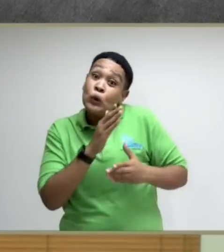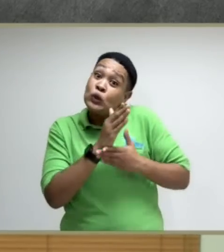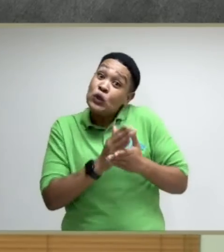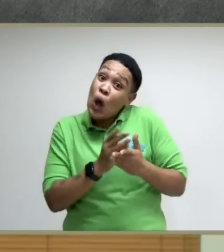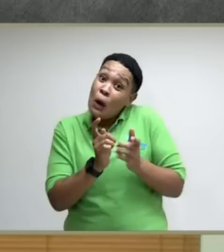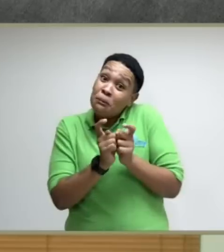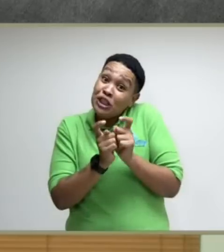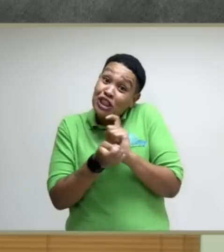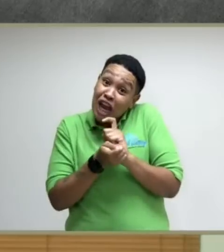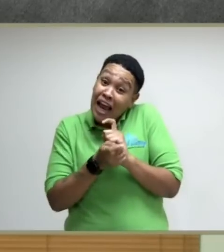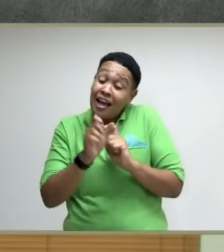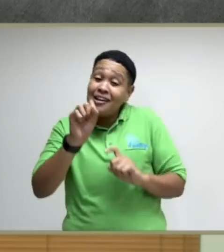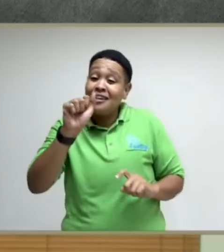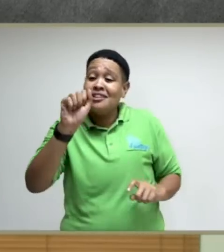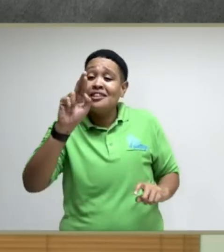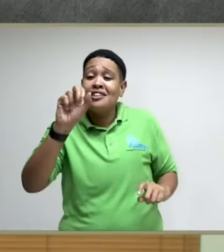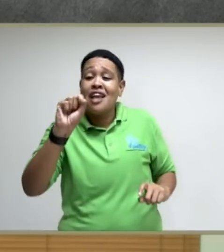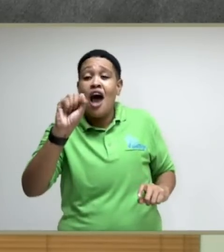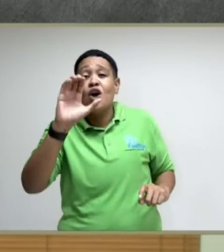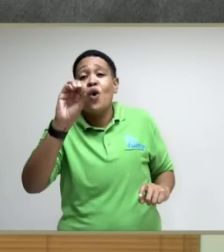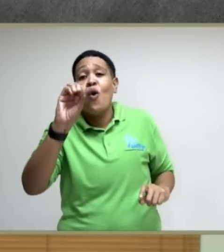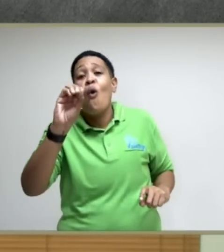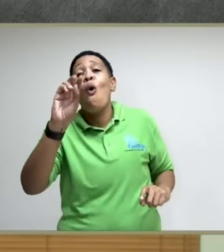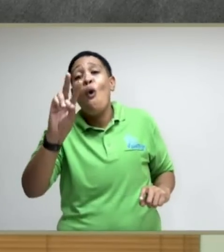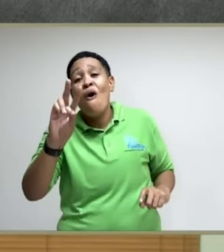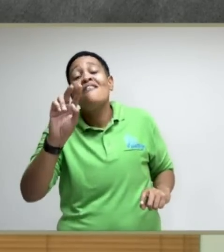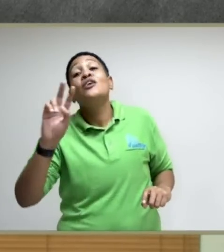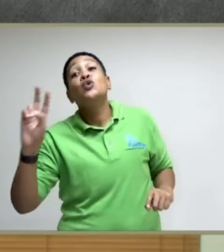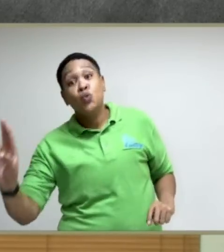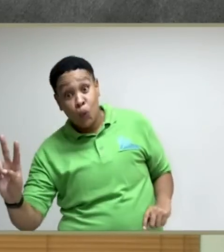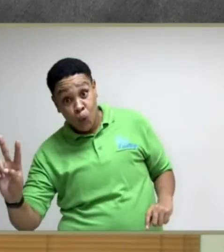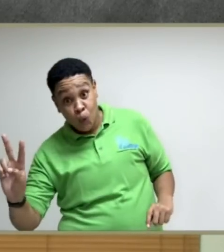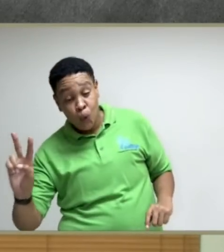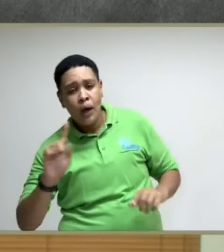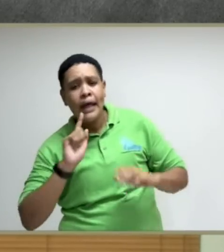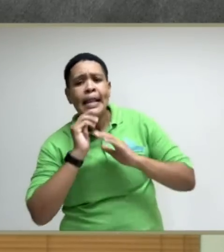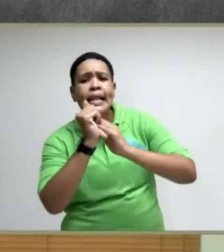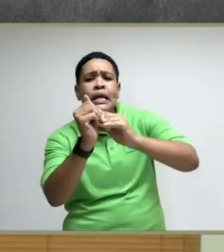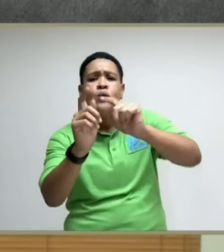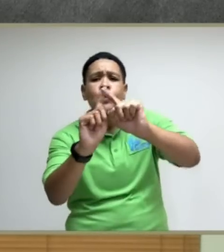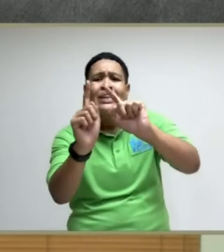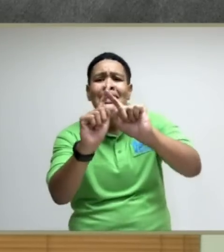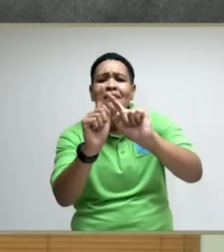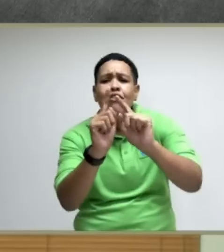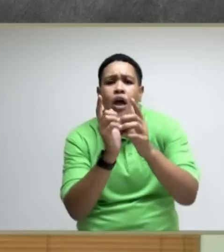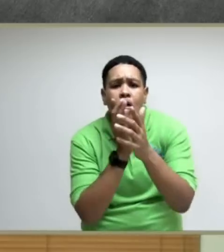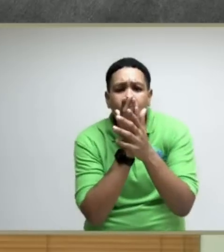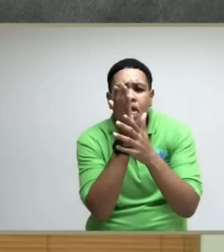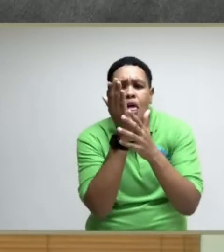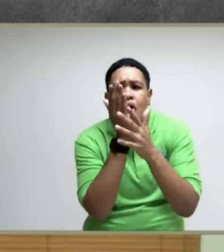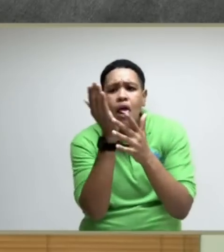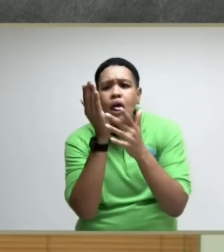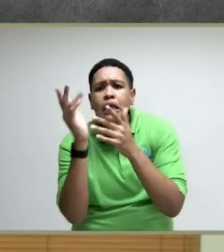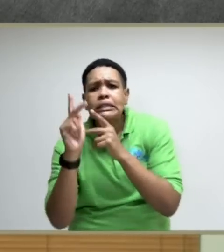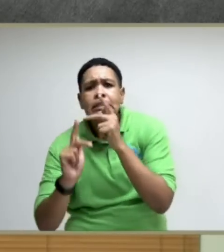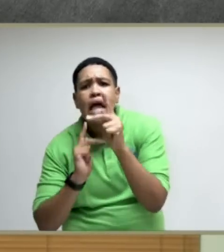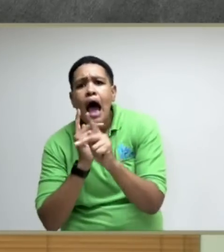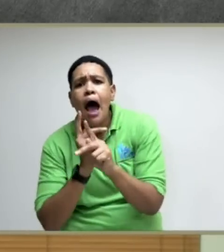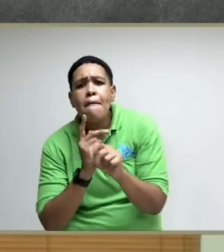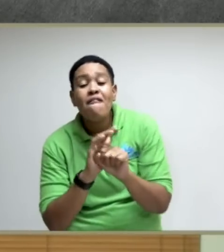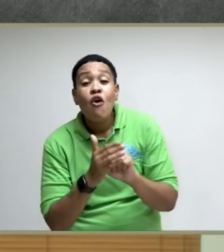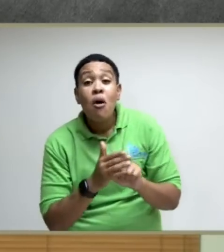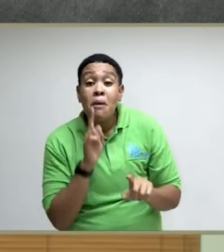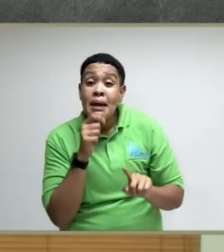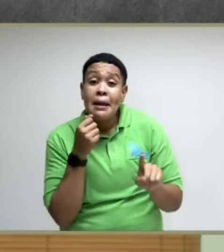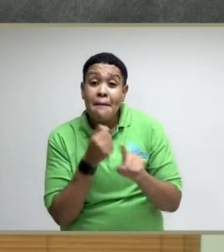to the SARS-CoV-2 lead to variants of the virus, and that may affect virus